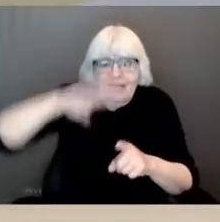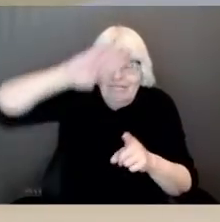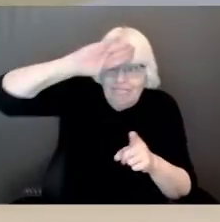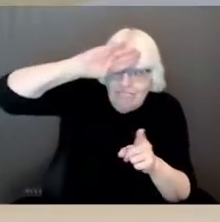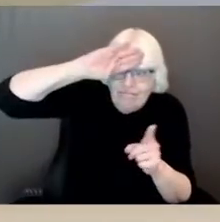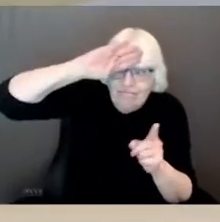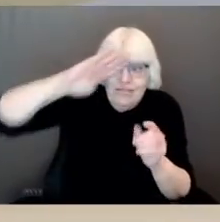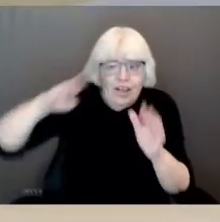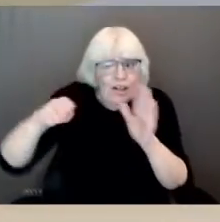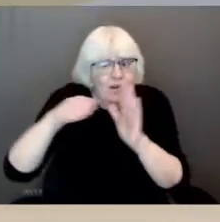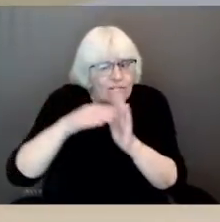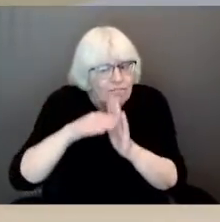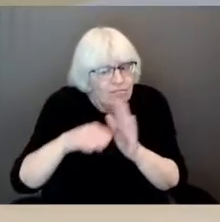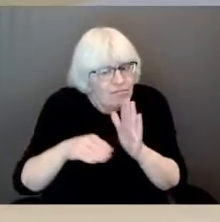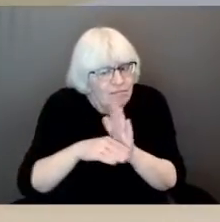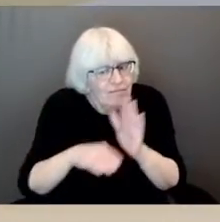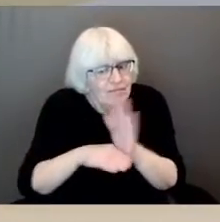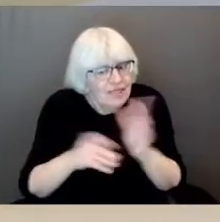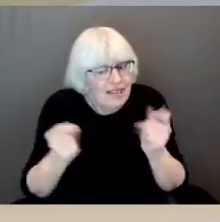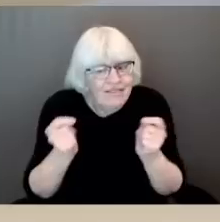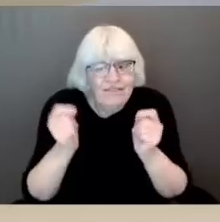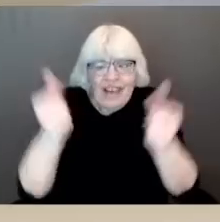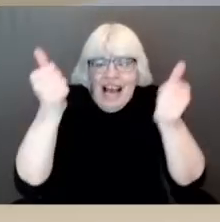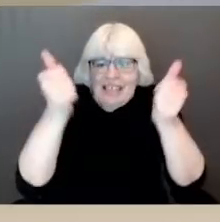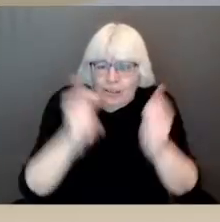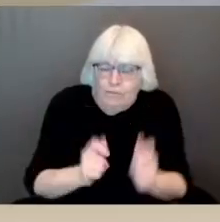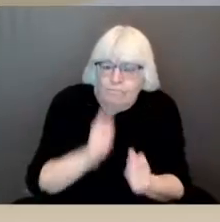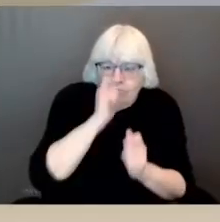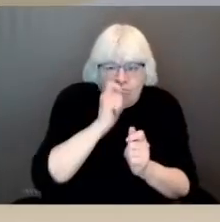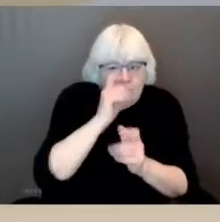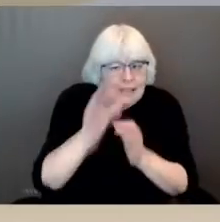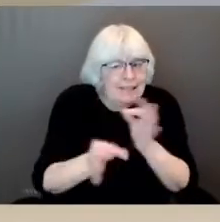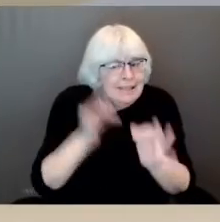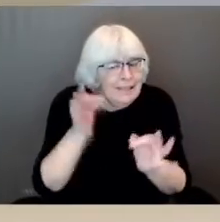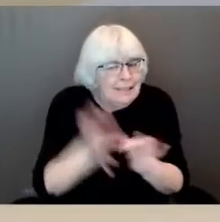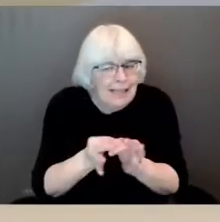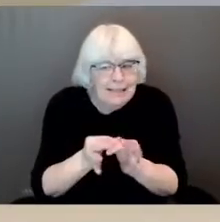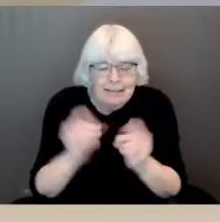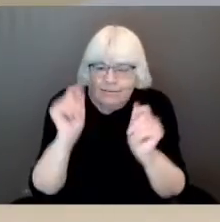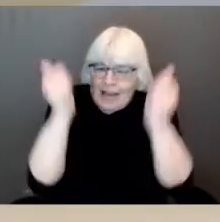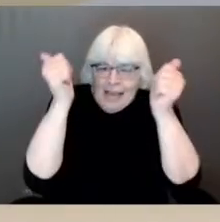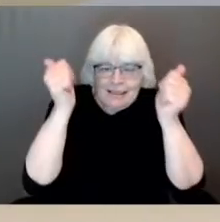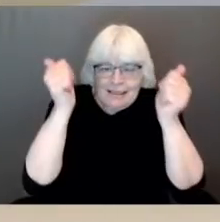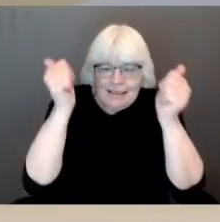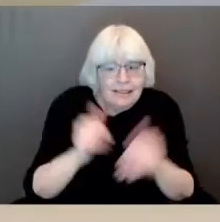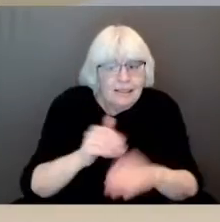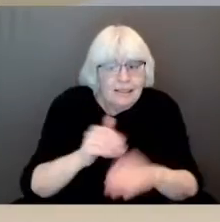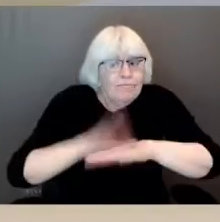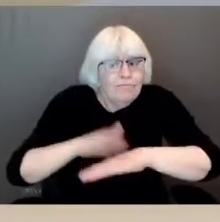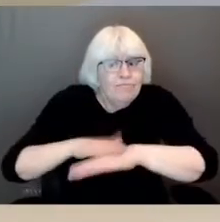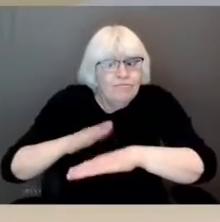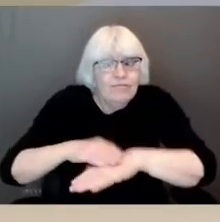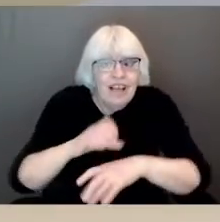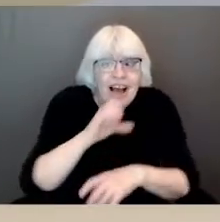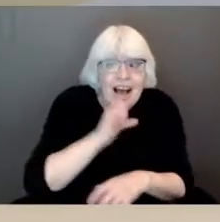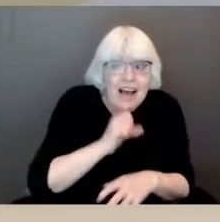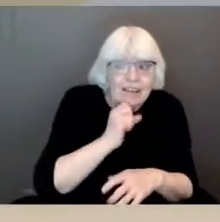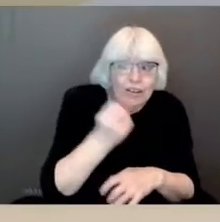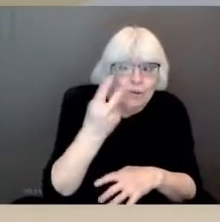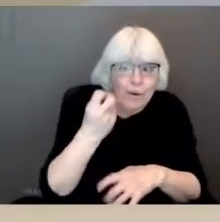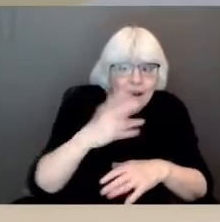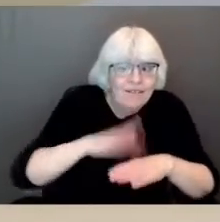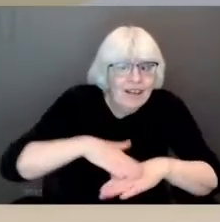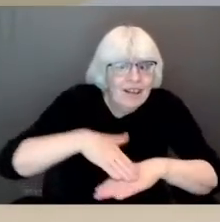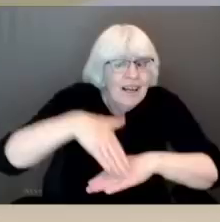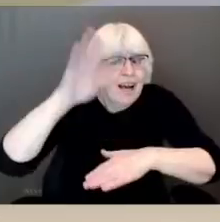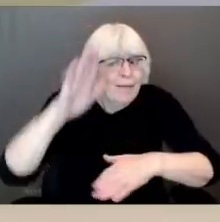as soon as possible. And as a reminder, anyone over the age of 12 who is fully vaccinated and travels to any other province will be